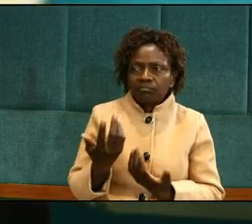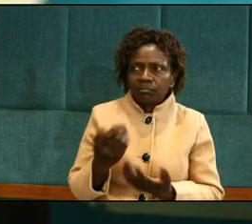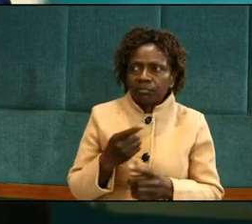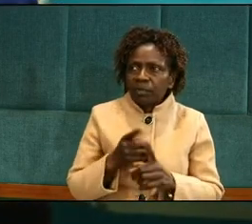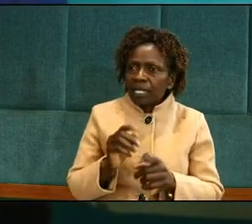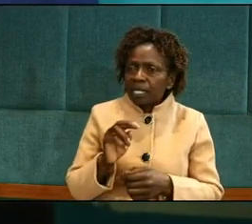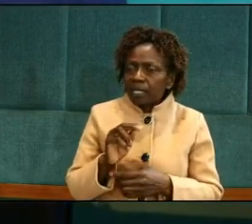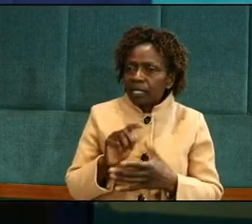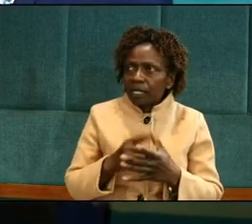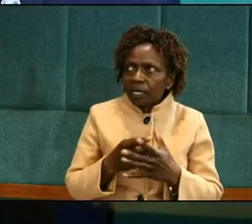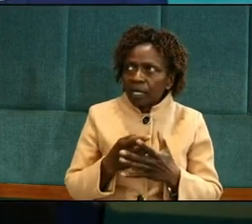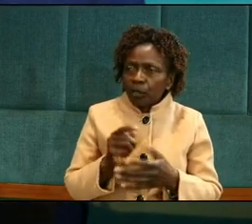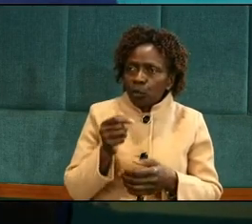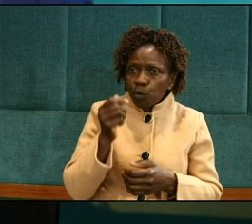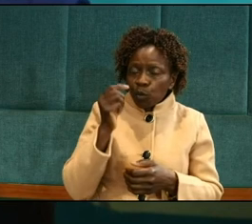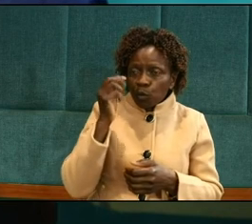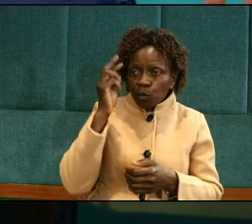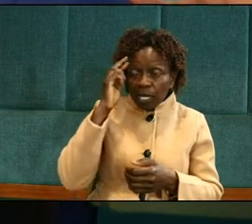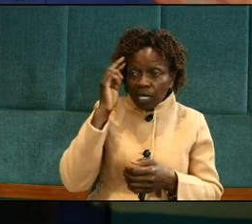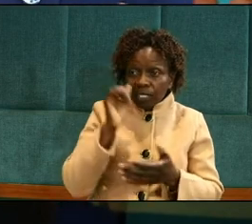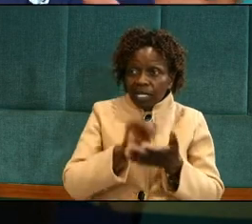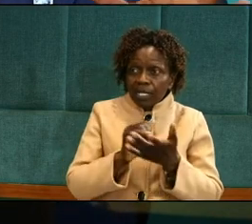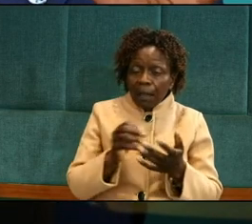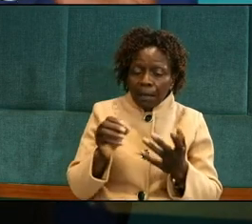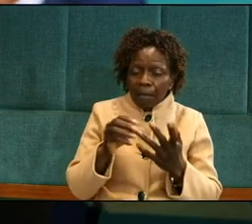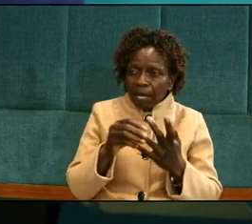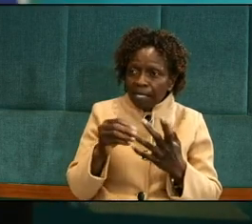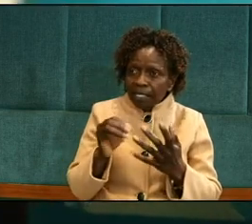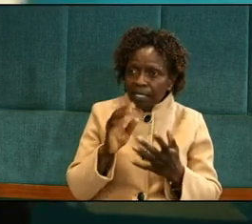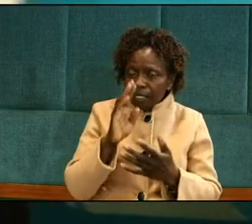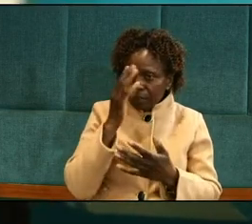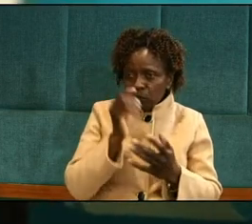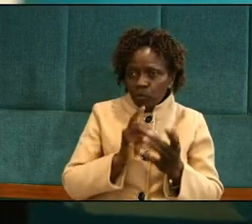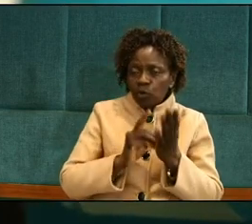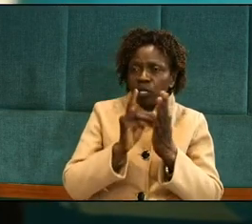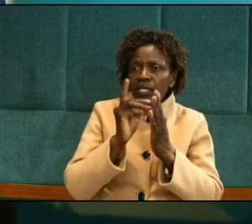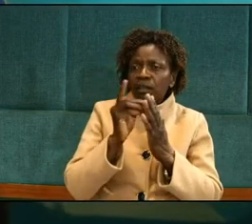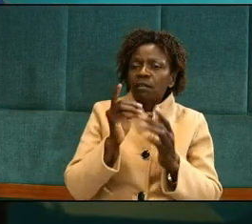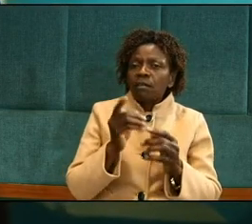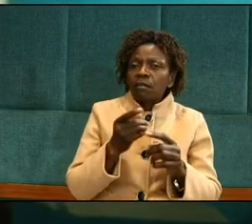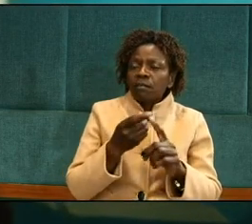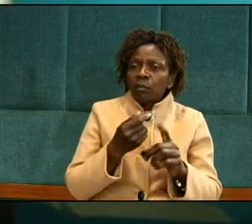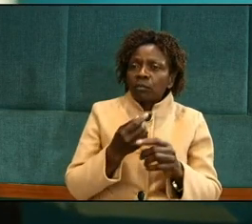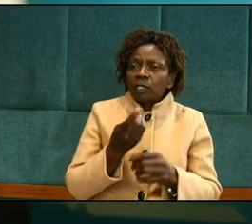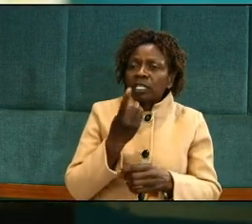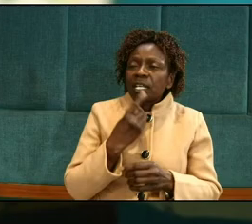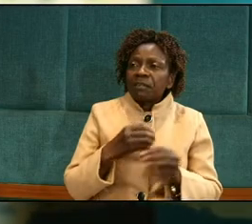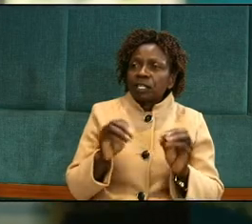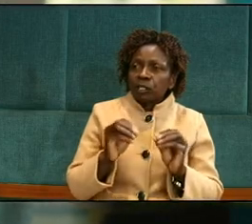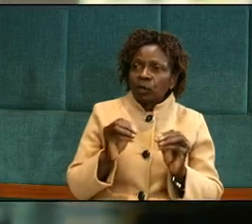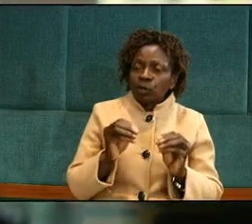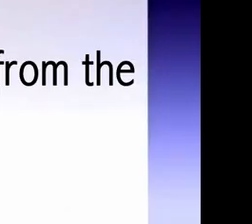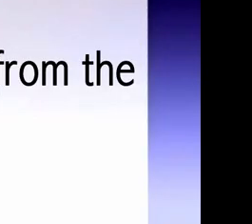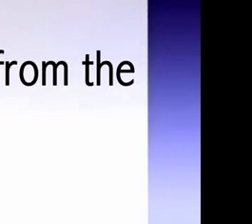But then you realize that marriage seems to progress from the deserving to